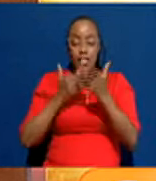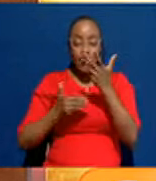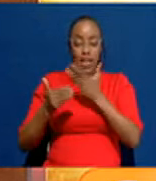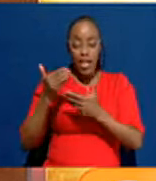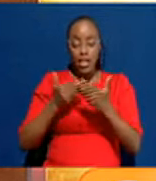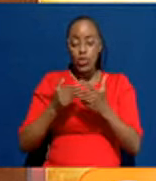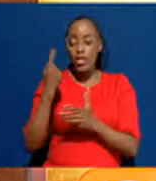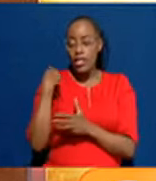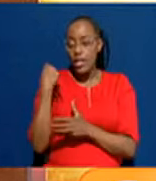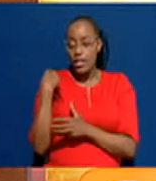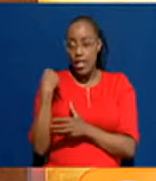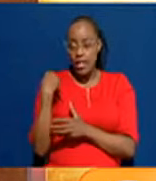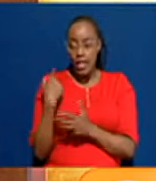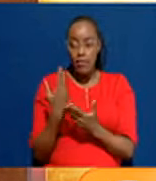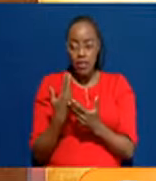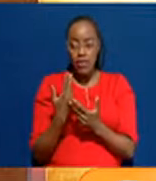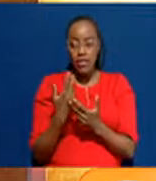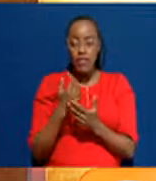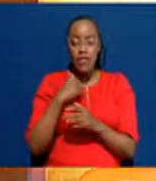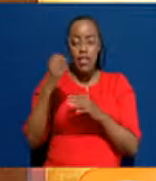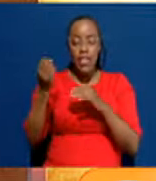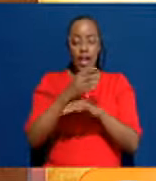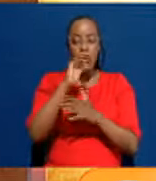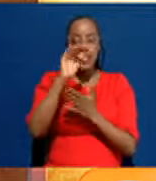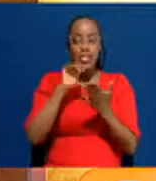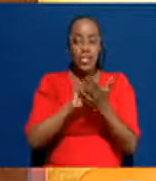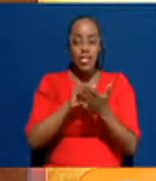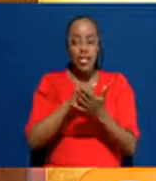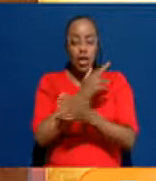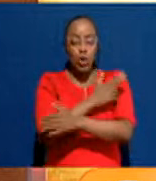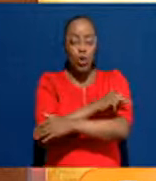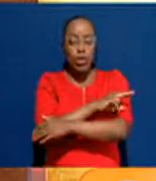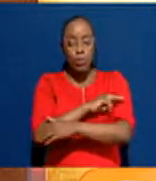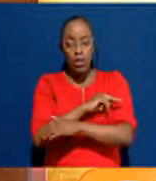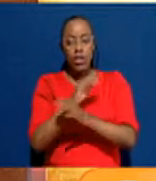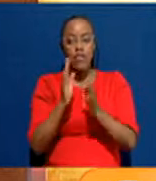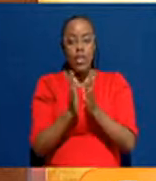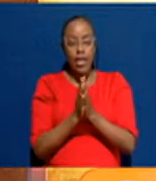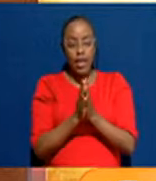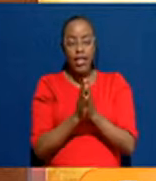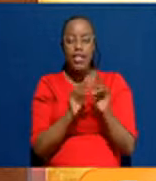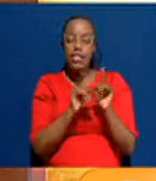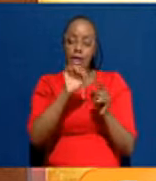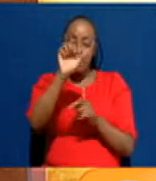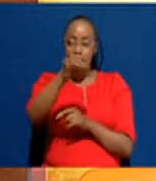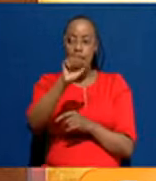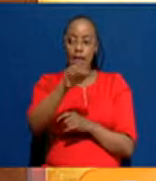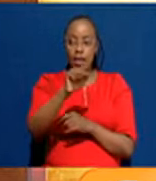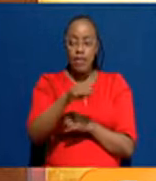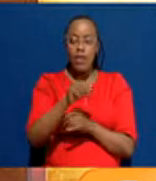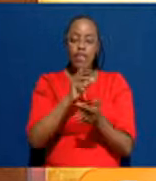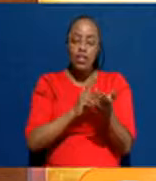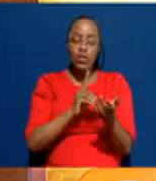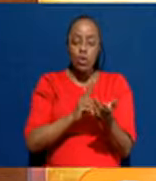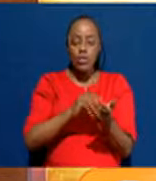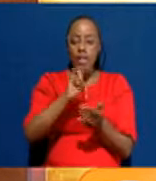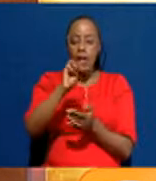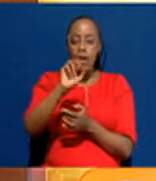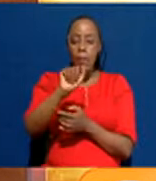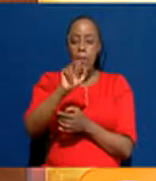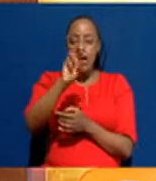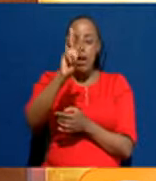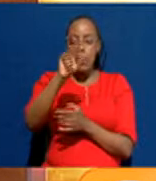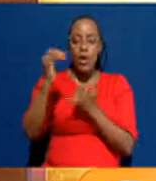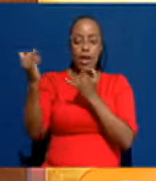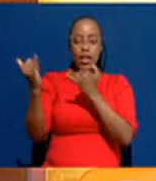yesterday. Heart and Cancer Center Hospital. And, Dr. Nalwa. Mm. Yeah, he invited me,